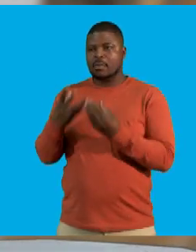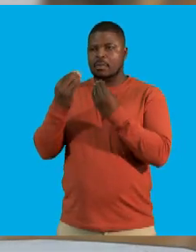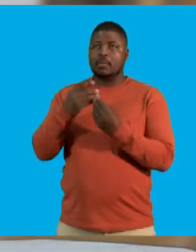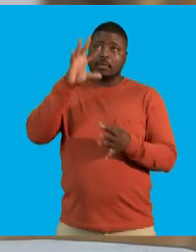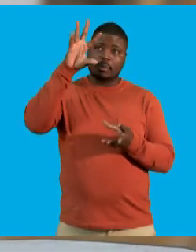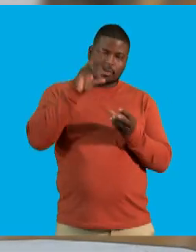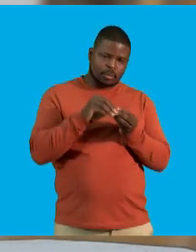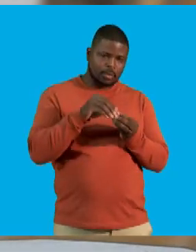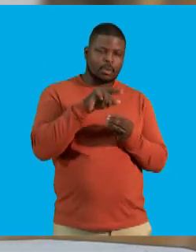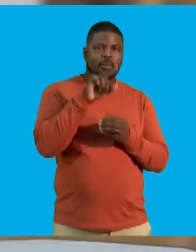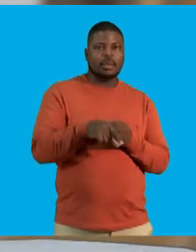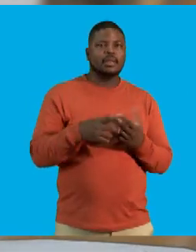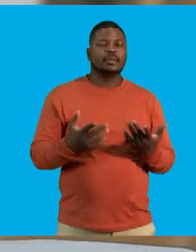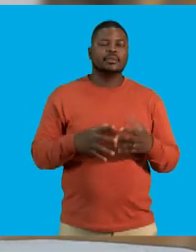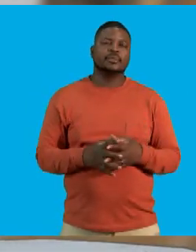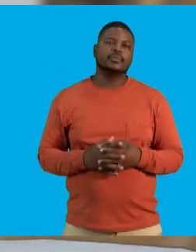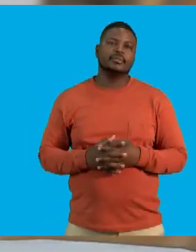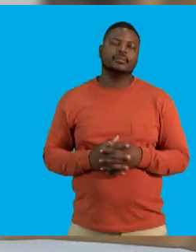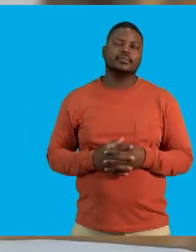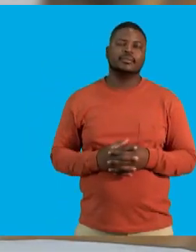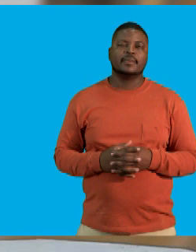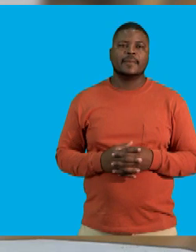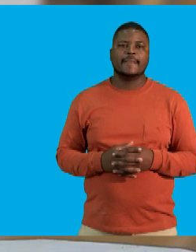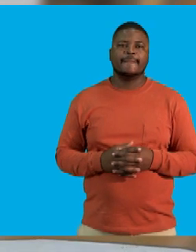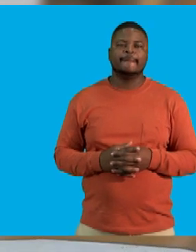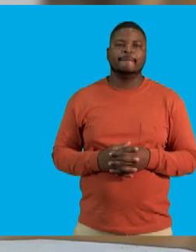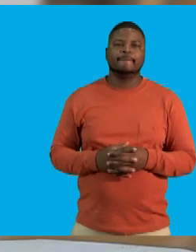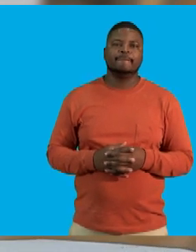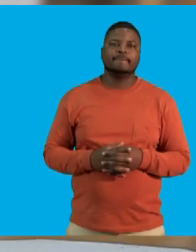total. That's our frequency table. Let's get started.